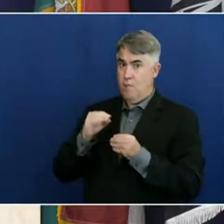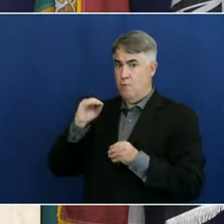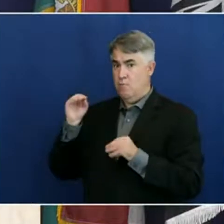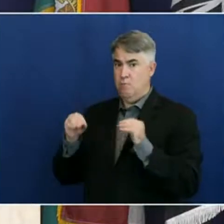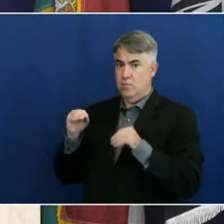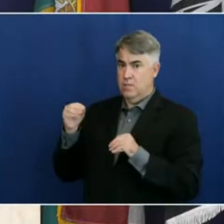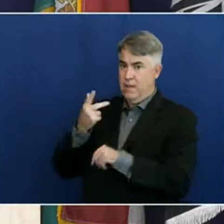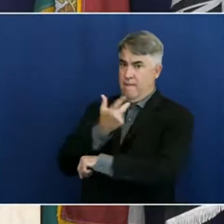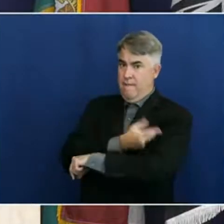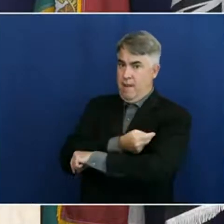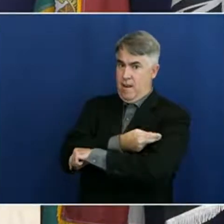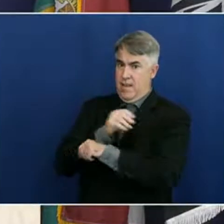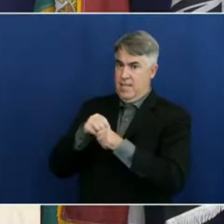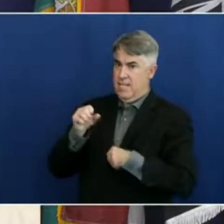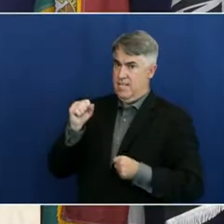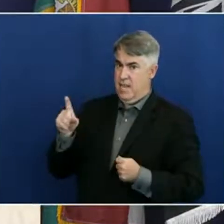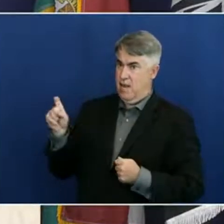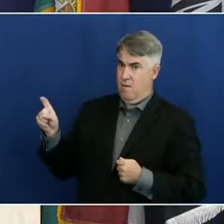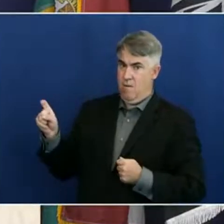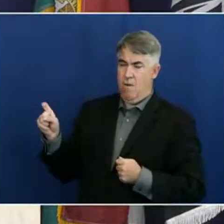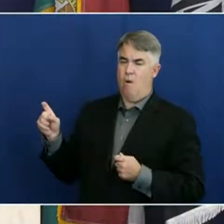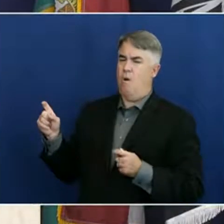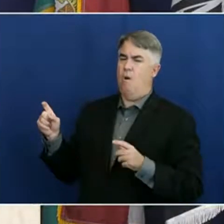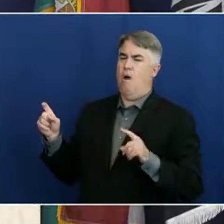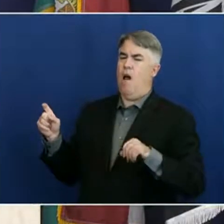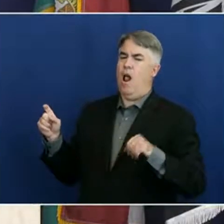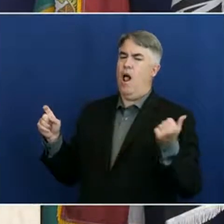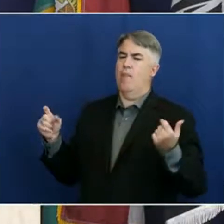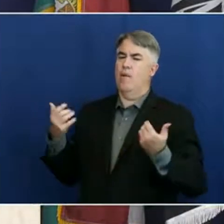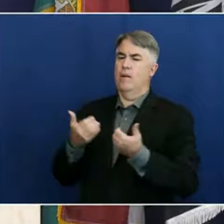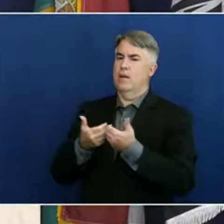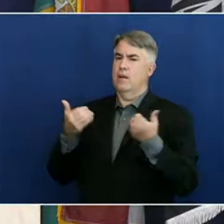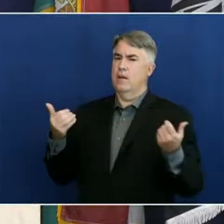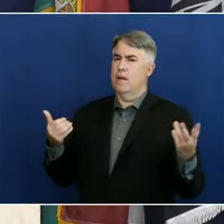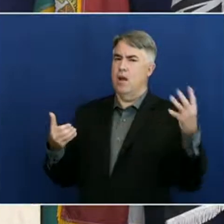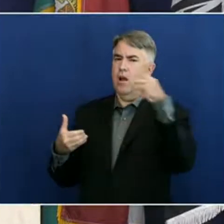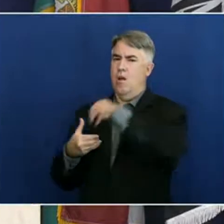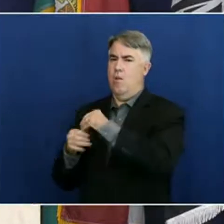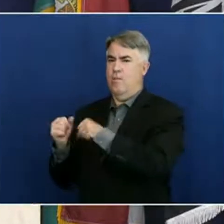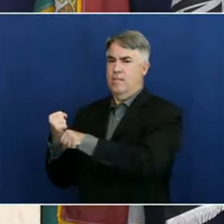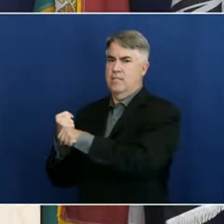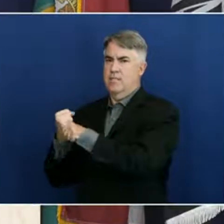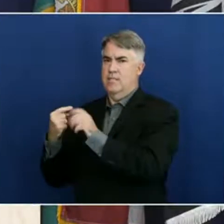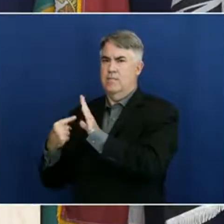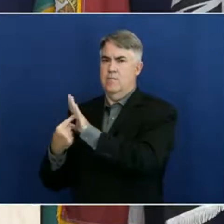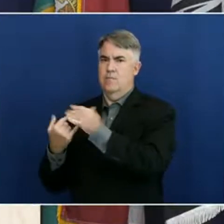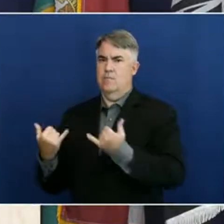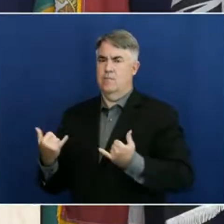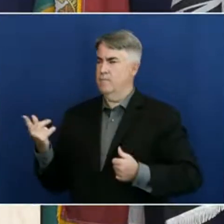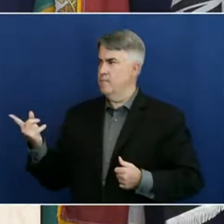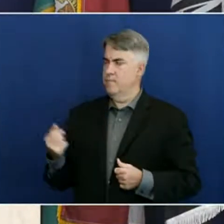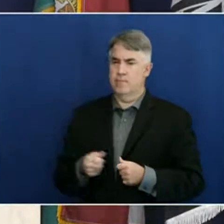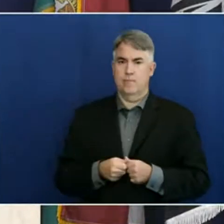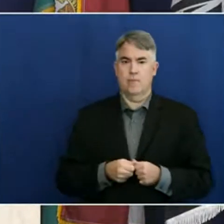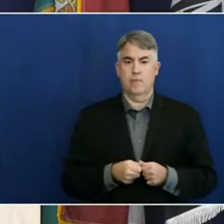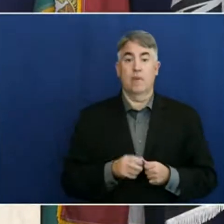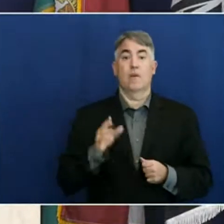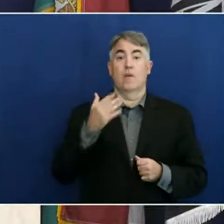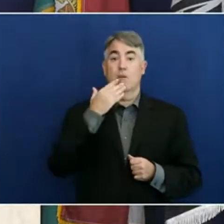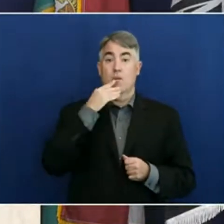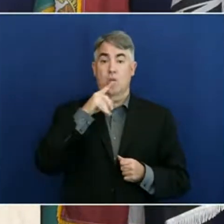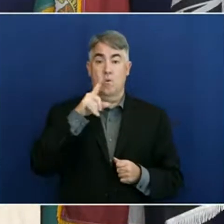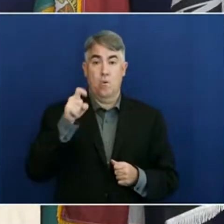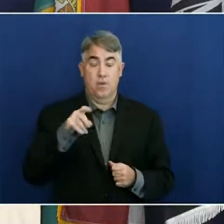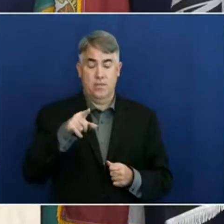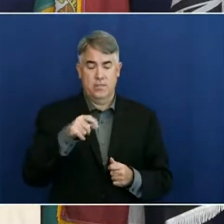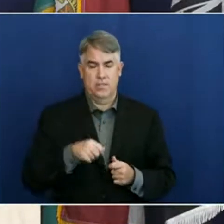is missing, and will less vaccine be routed to superstations as part of the pivot to smaller pop-up clinics? Yeah, thank you, Jonathan, for that question. The